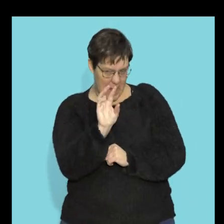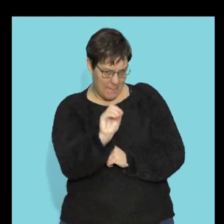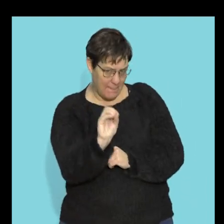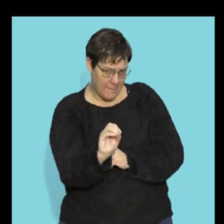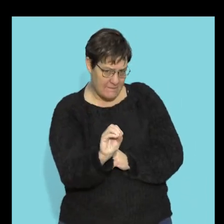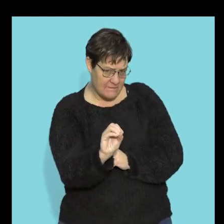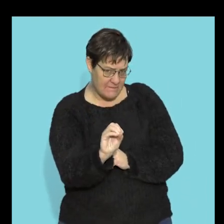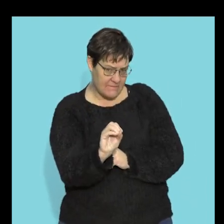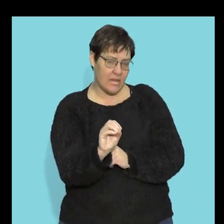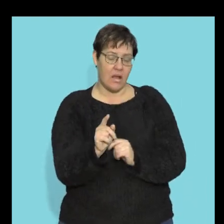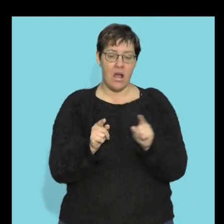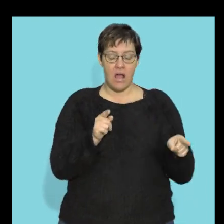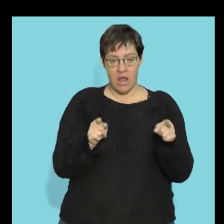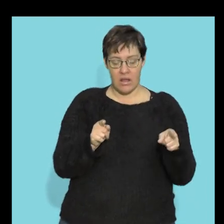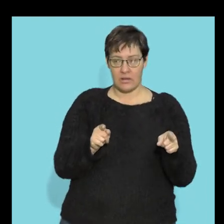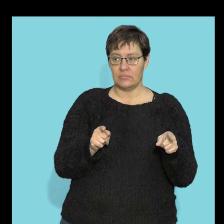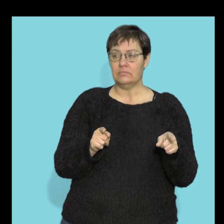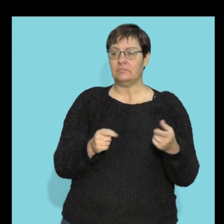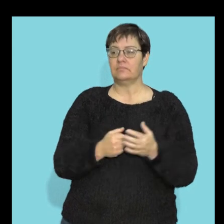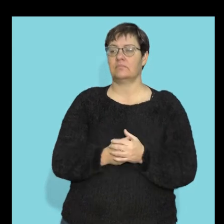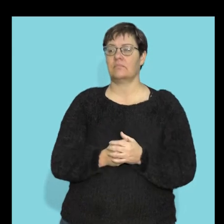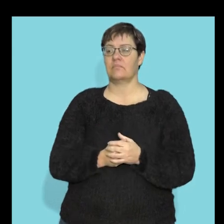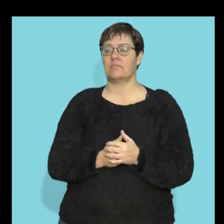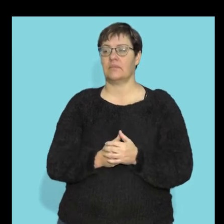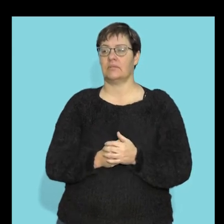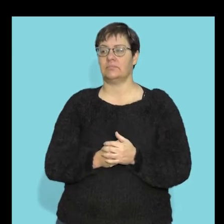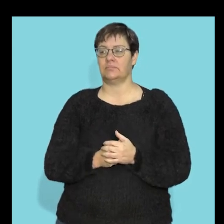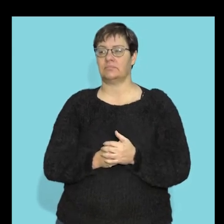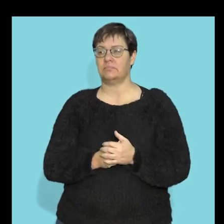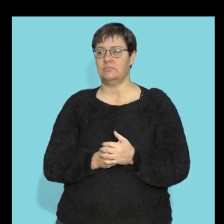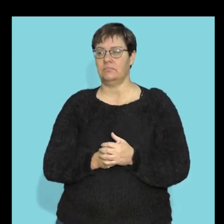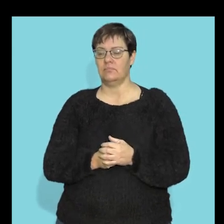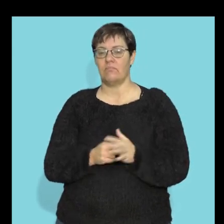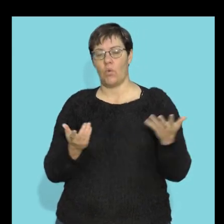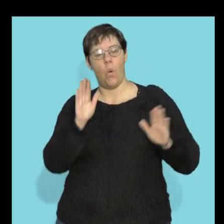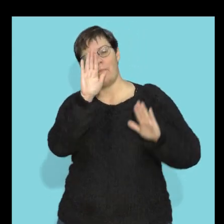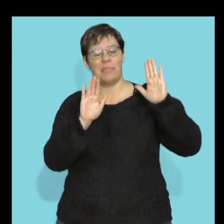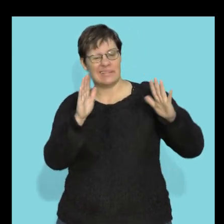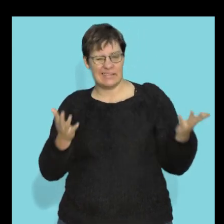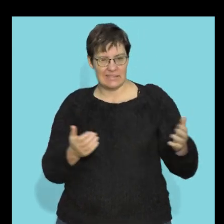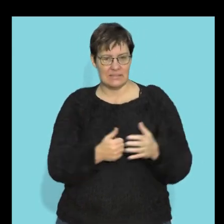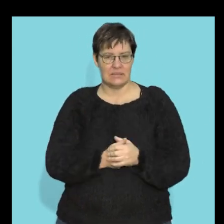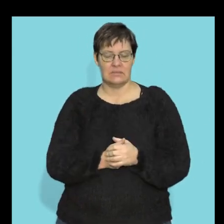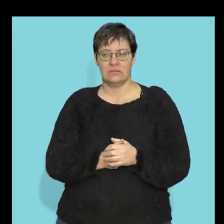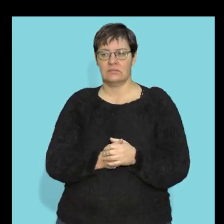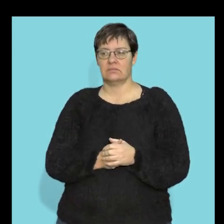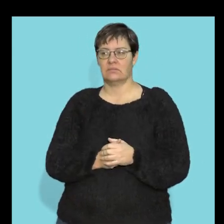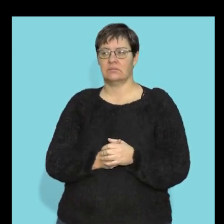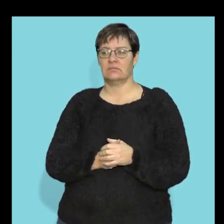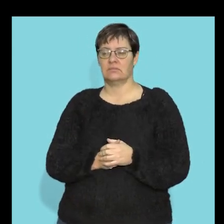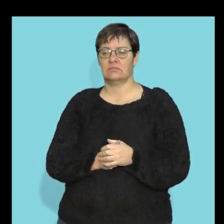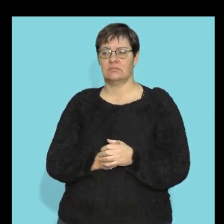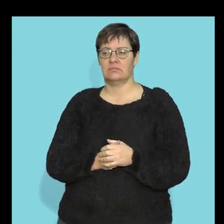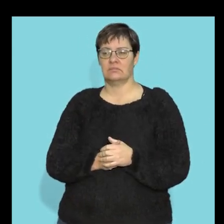a relationship between, or a trend, all right, or another pattern, right? That's how I